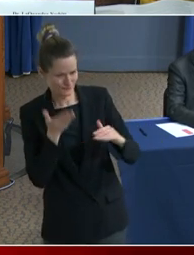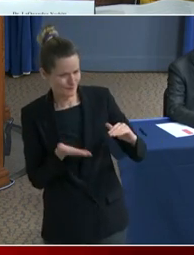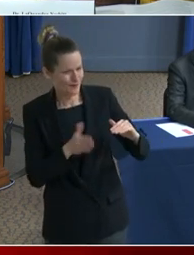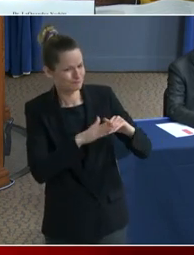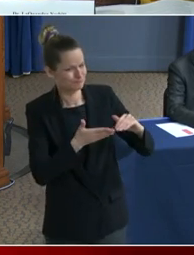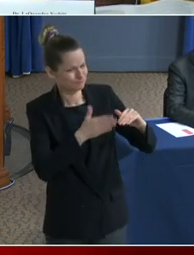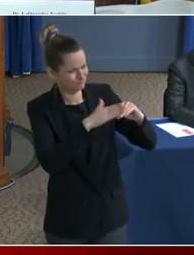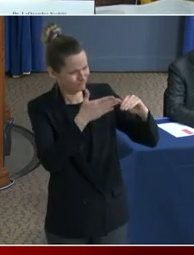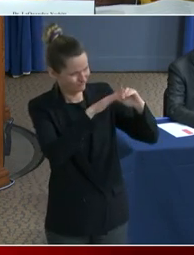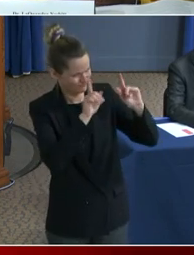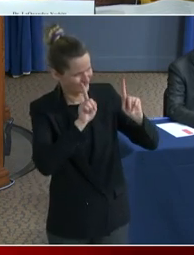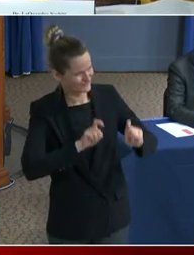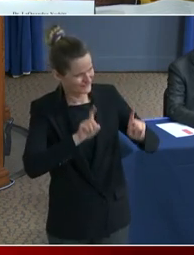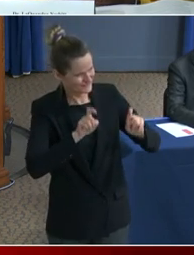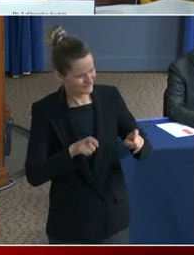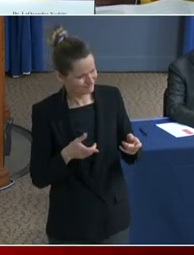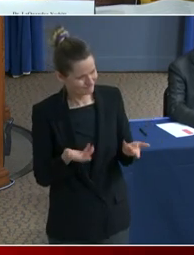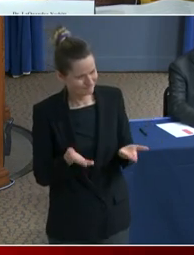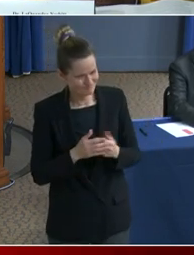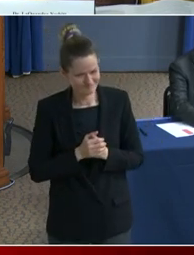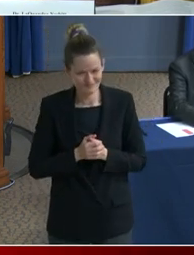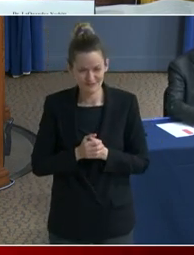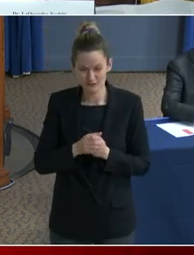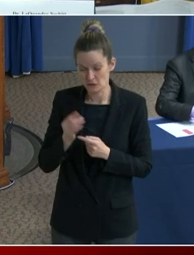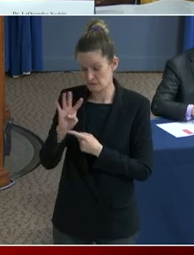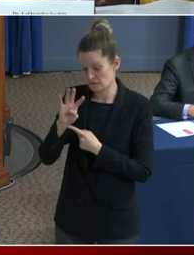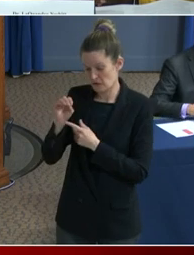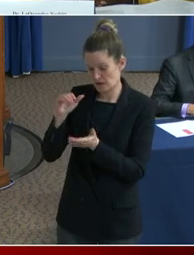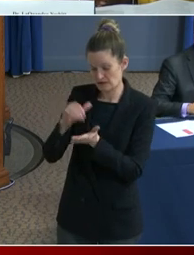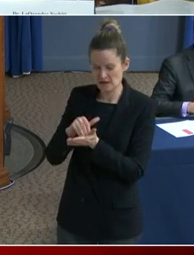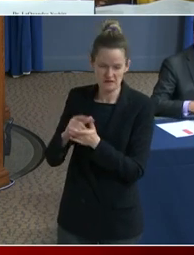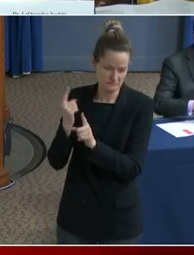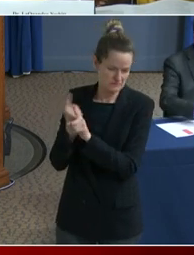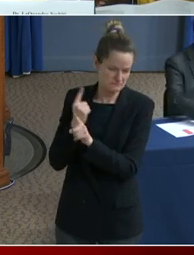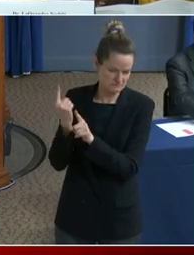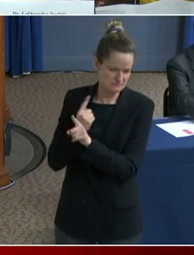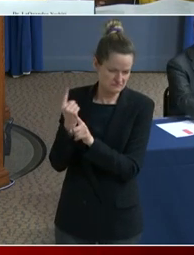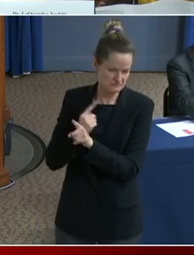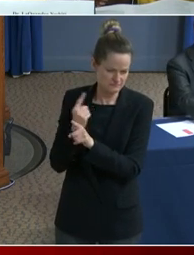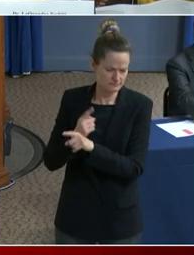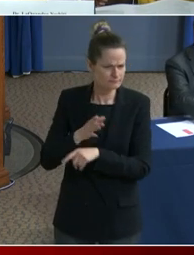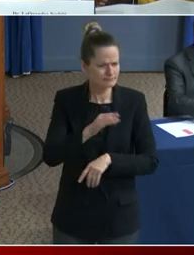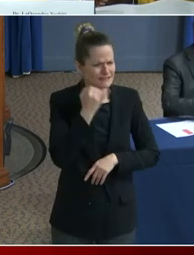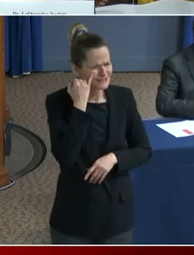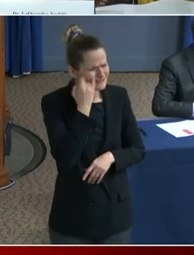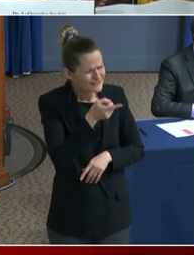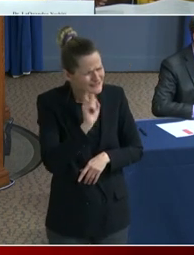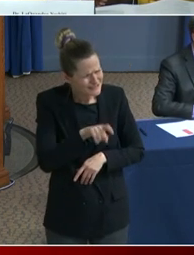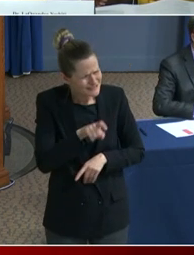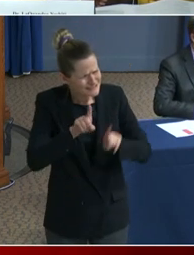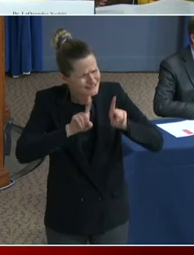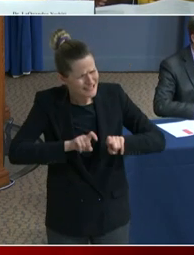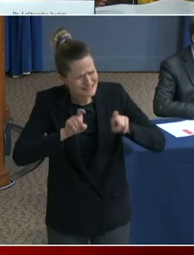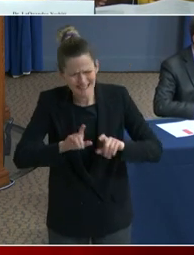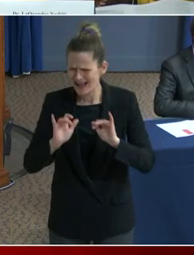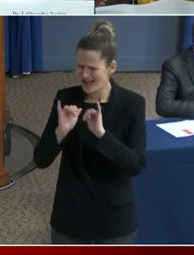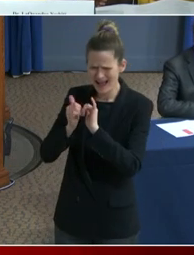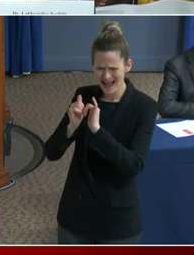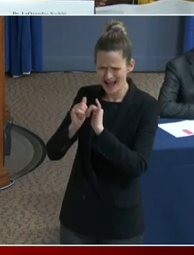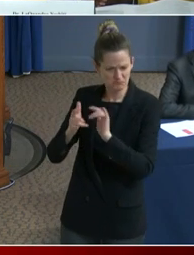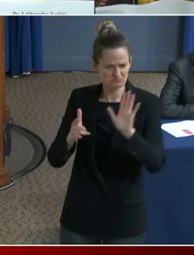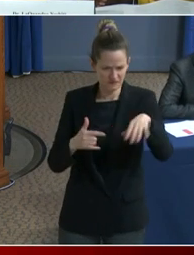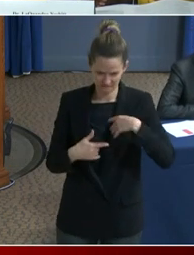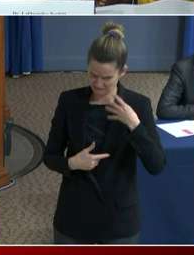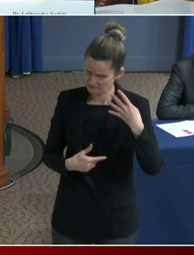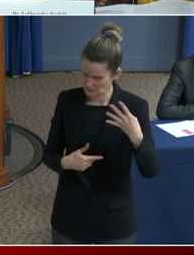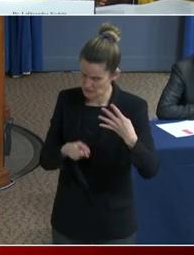numbers well over 40,000. So how do you get a test? If you need a test, get a test for COVID-19. You